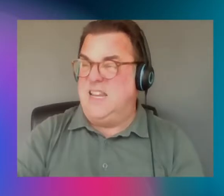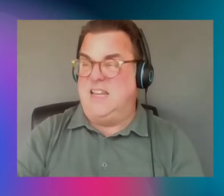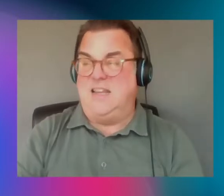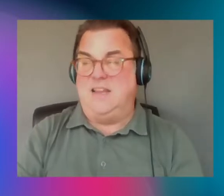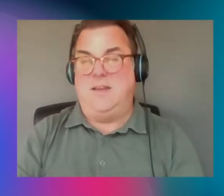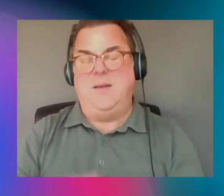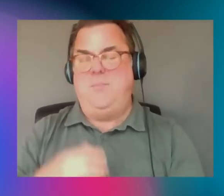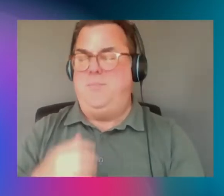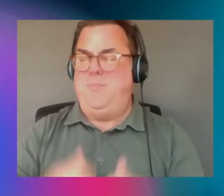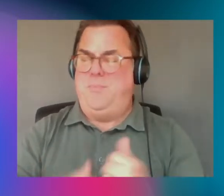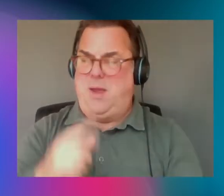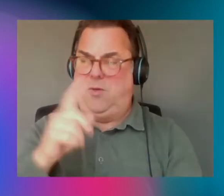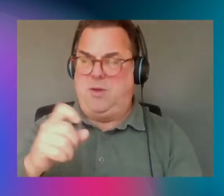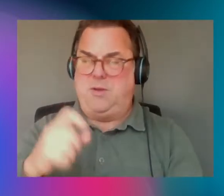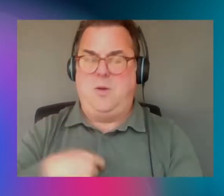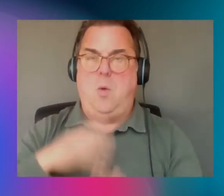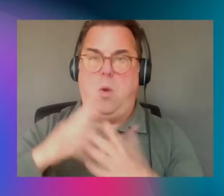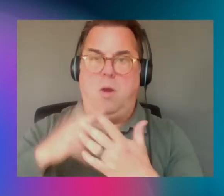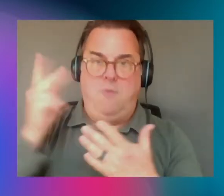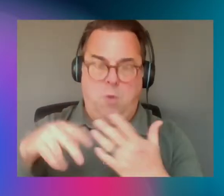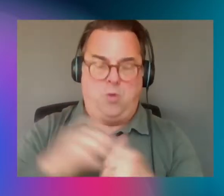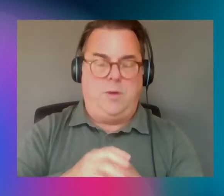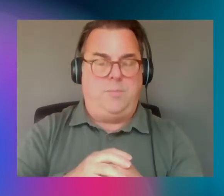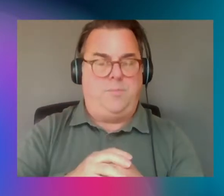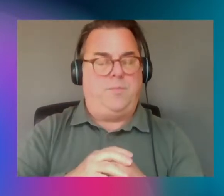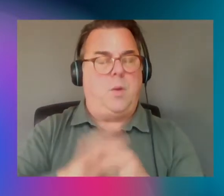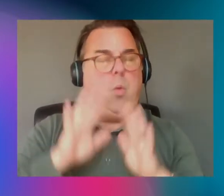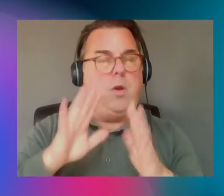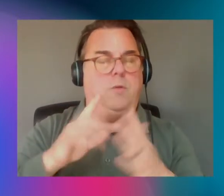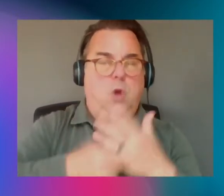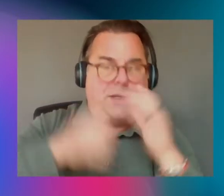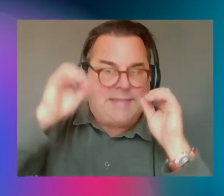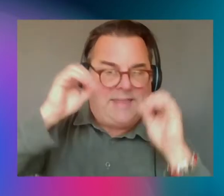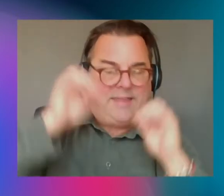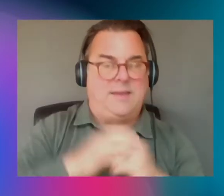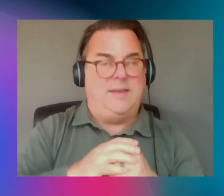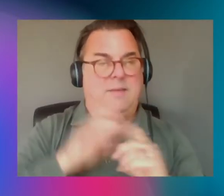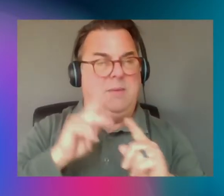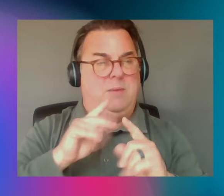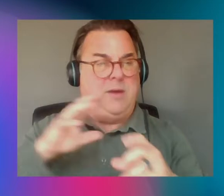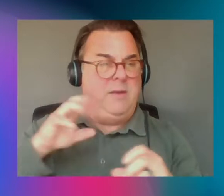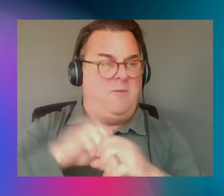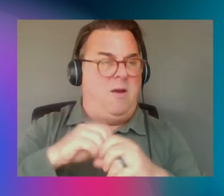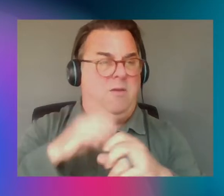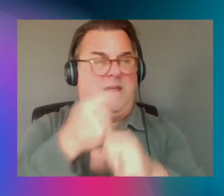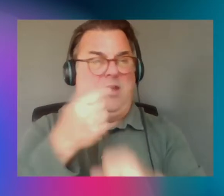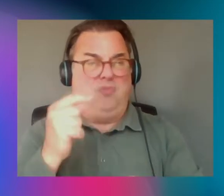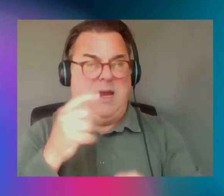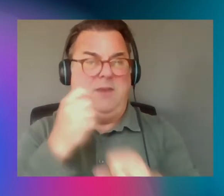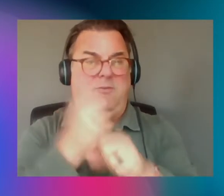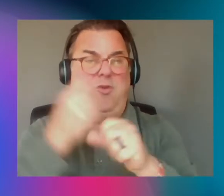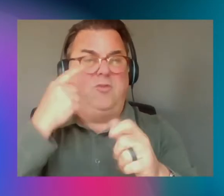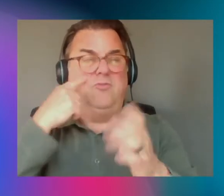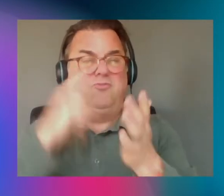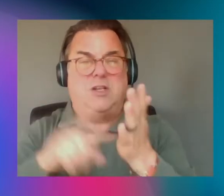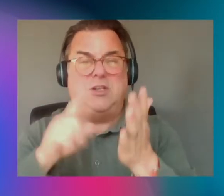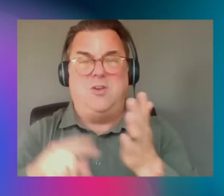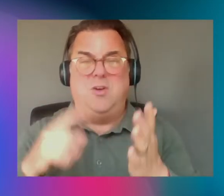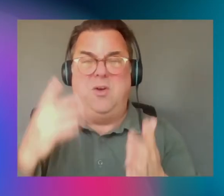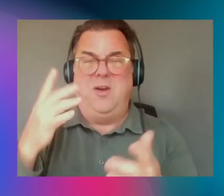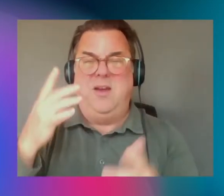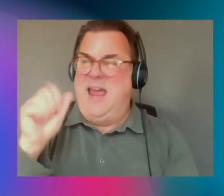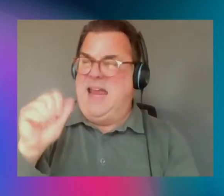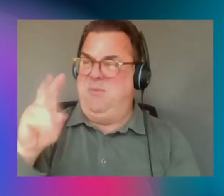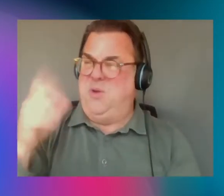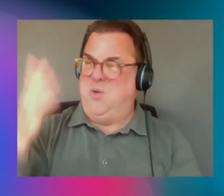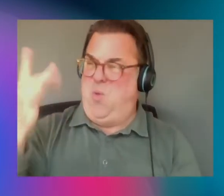is, this is a wonderful program. This is awesome that it's free and people can get these grants and do research. Why is AWS doing this? Like, why